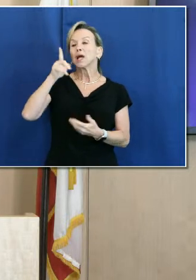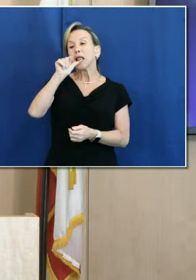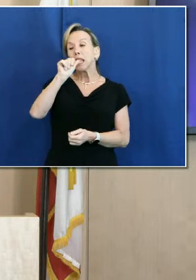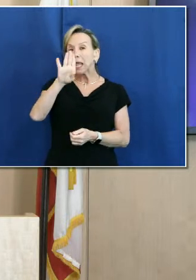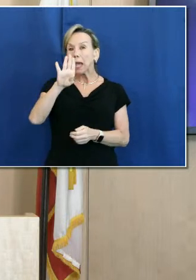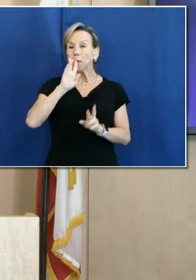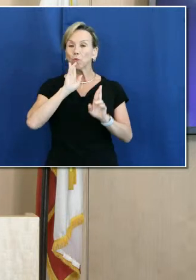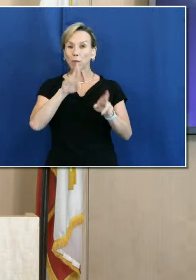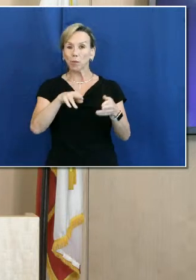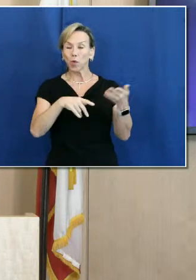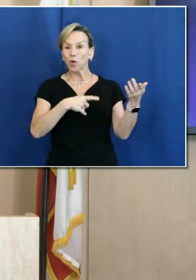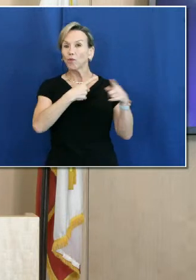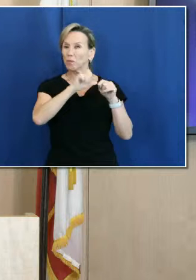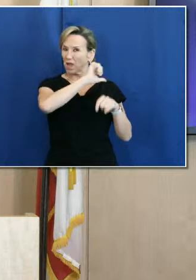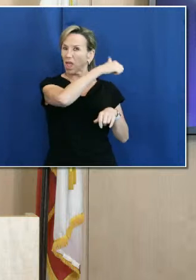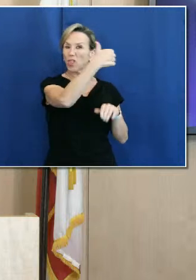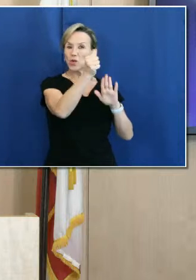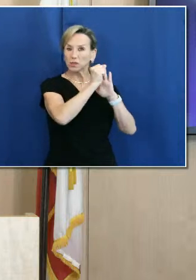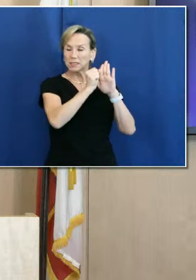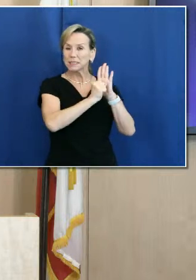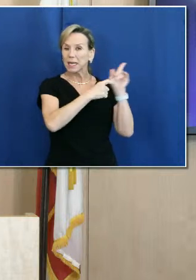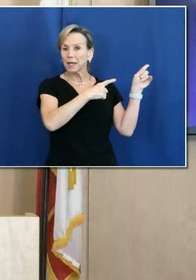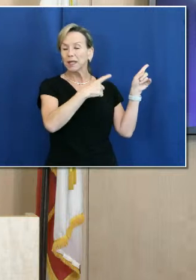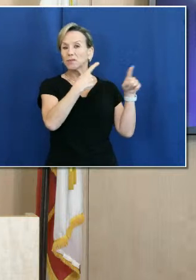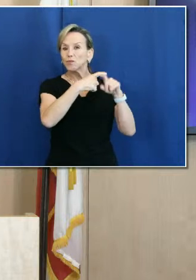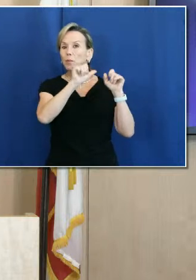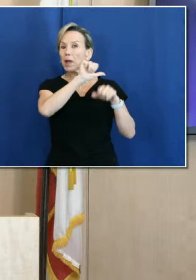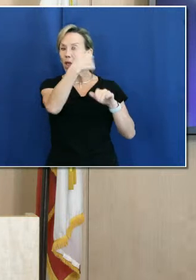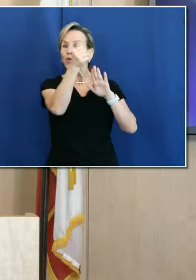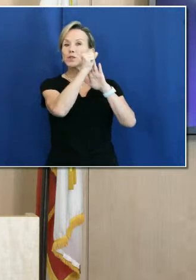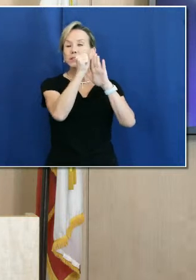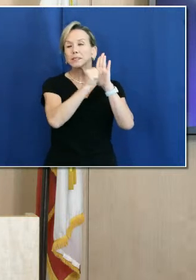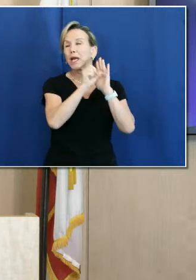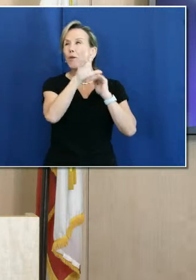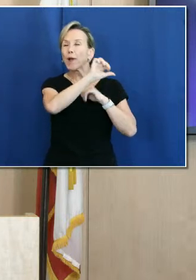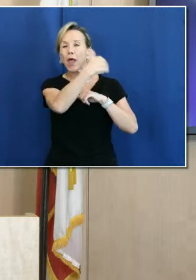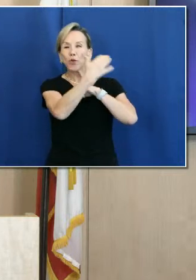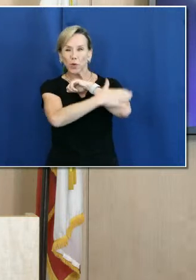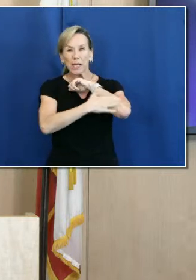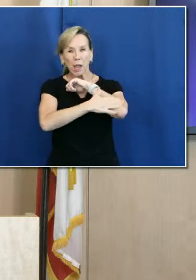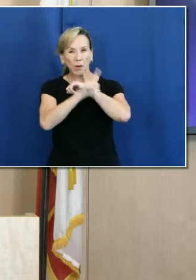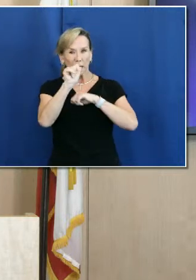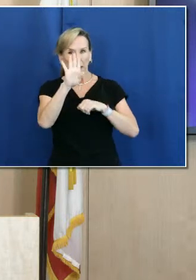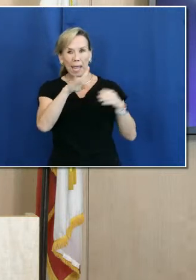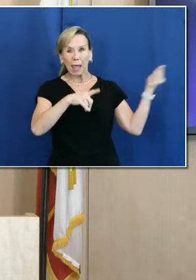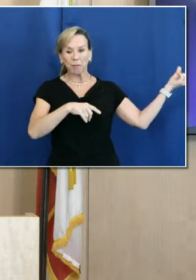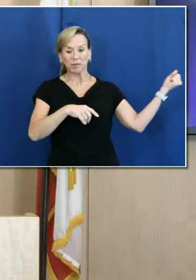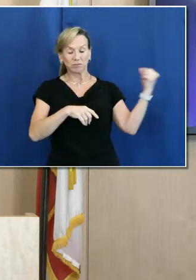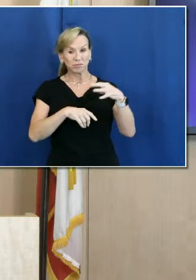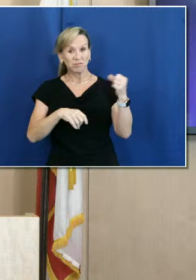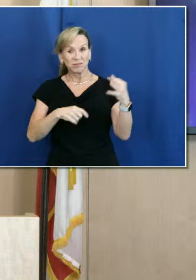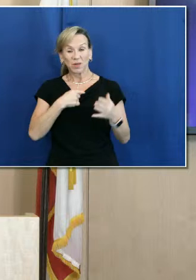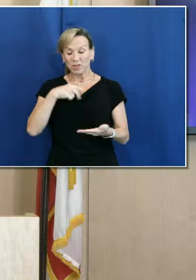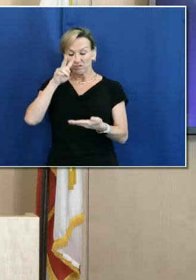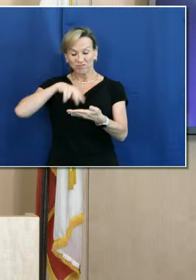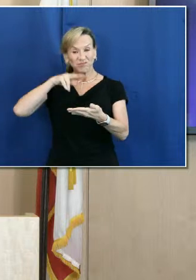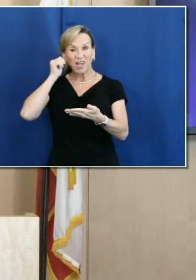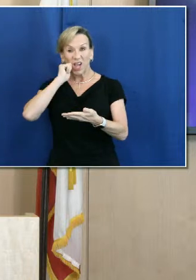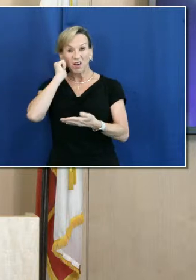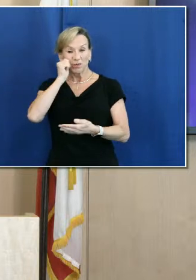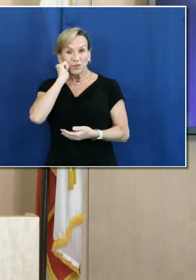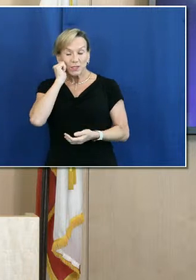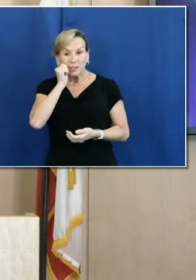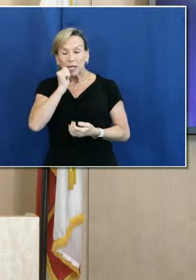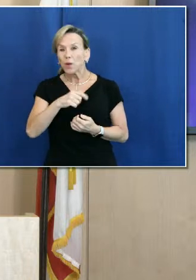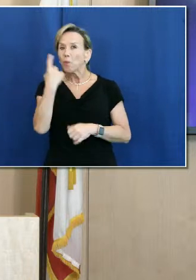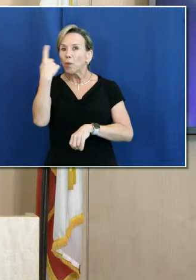laboratory reports from out of state, often by other state or county laboratories. We get them every day. I